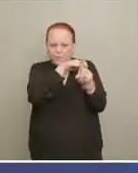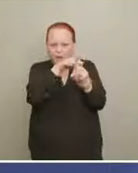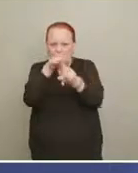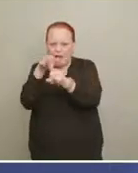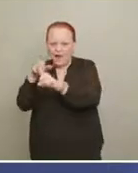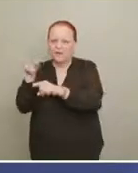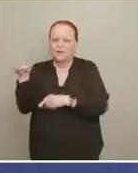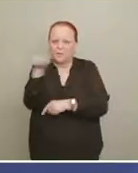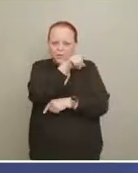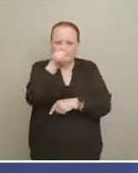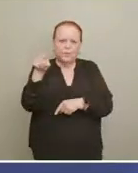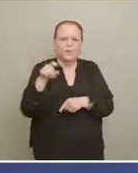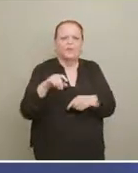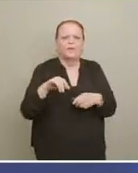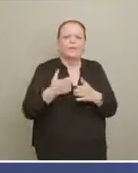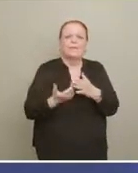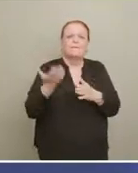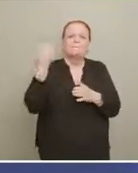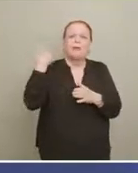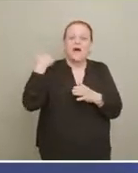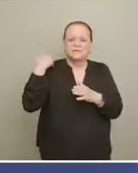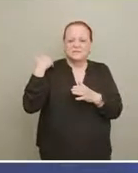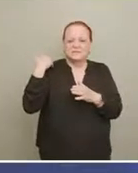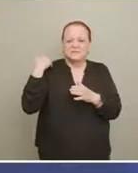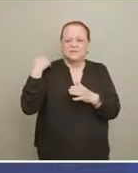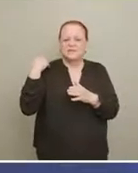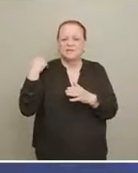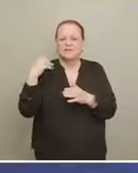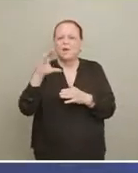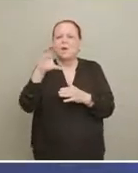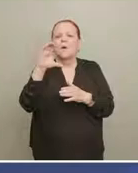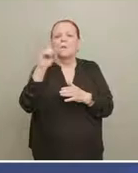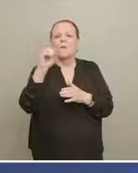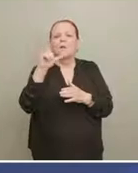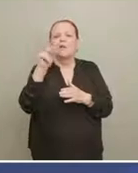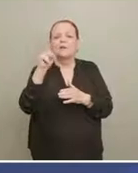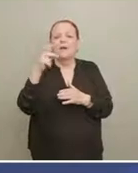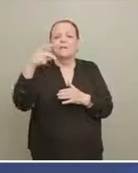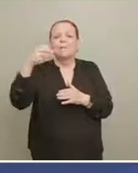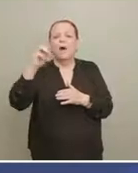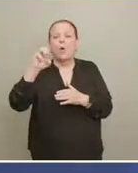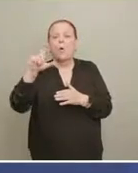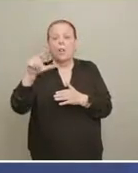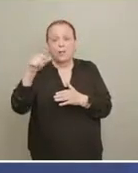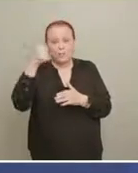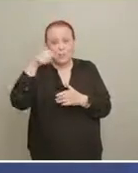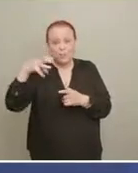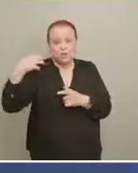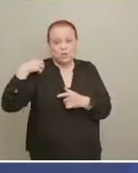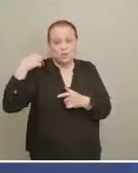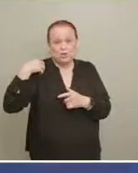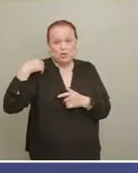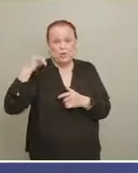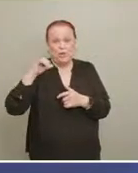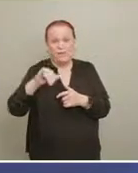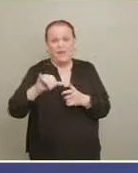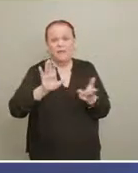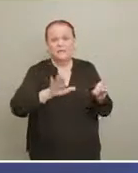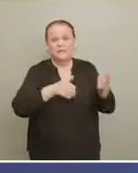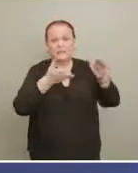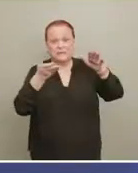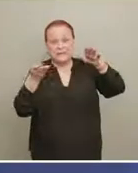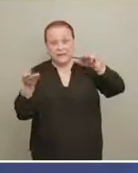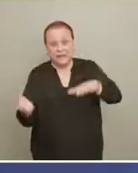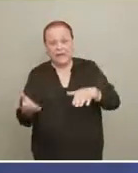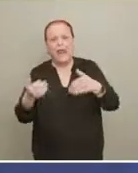of past General Colin Powell, who fully vaccinated but didn't have a chance to get his booster